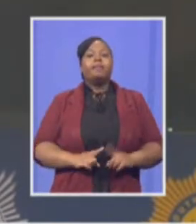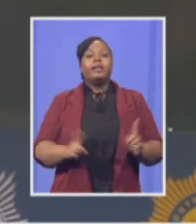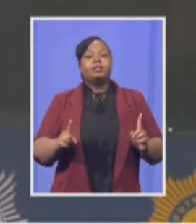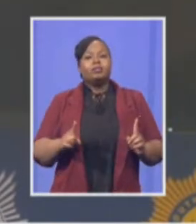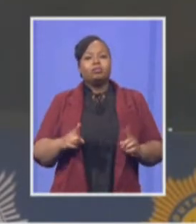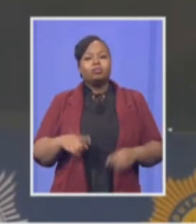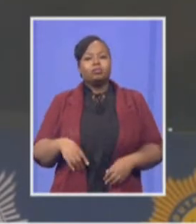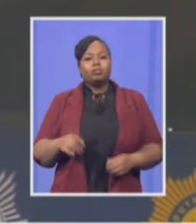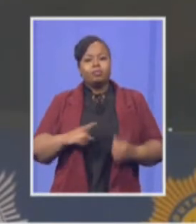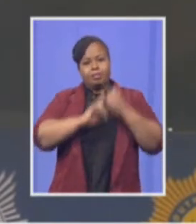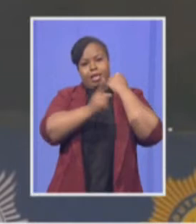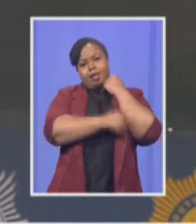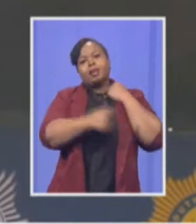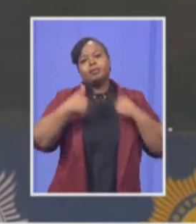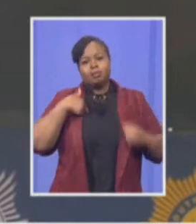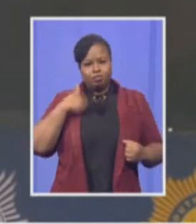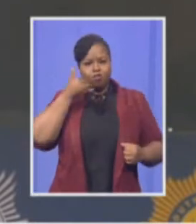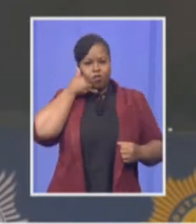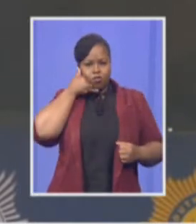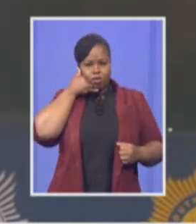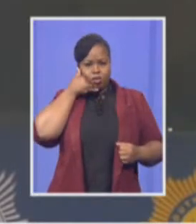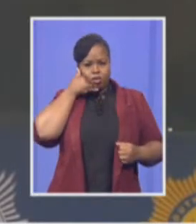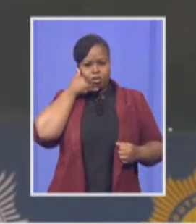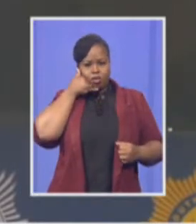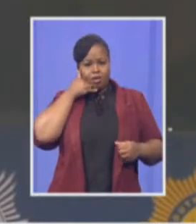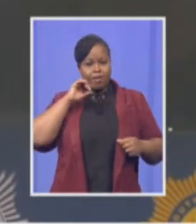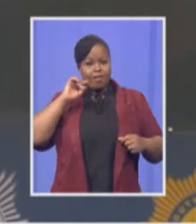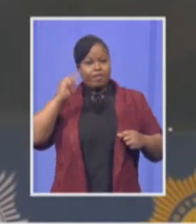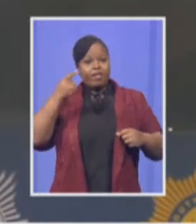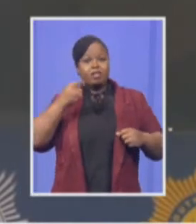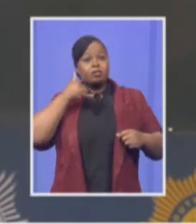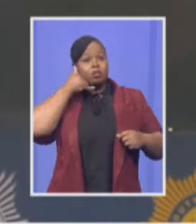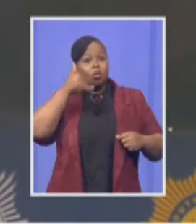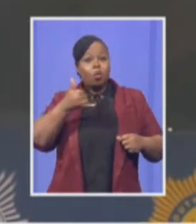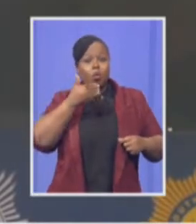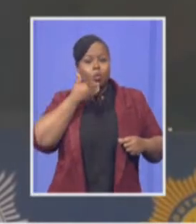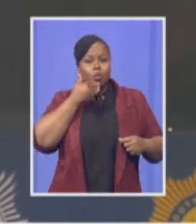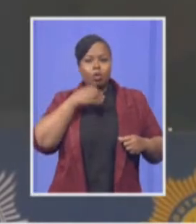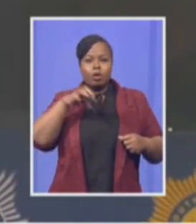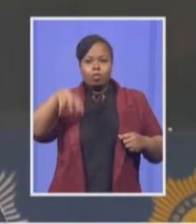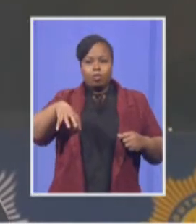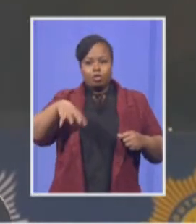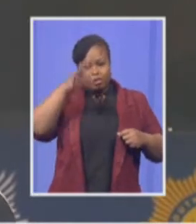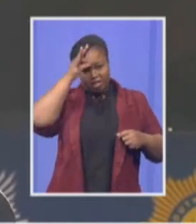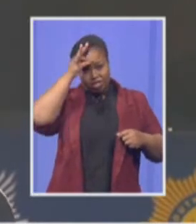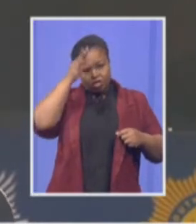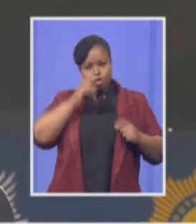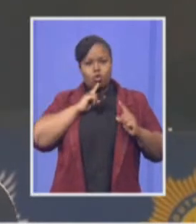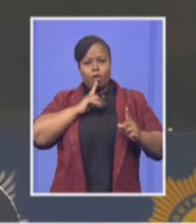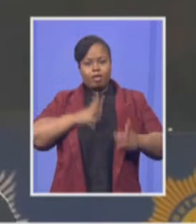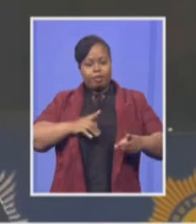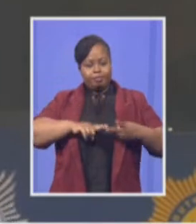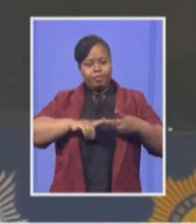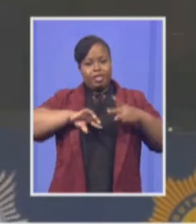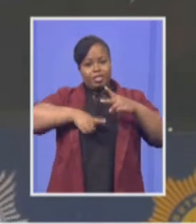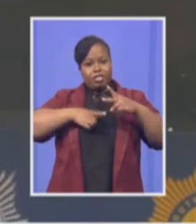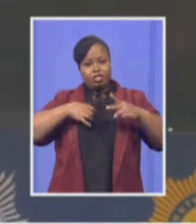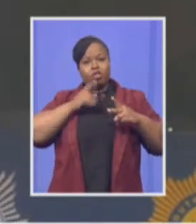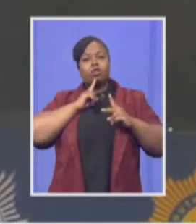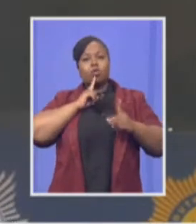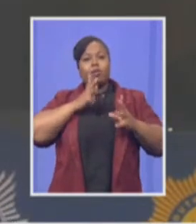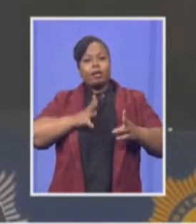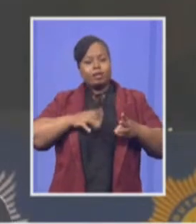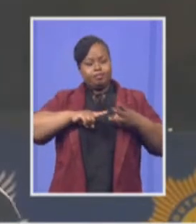ngami ukufona. Nifonela u-station commander, nifonele u-district commander, nifonele